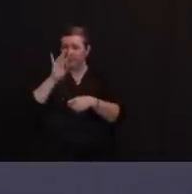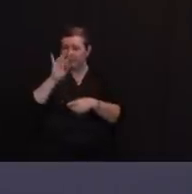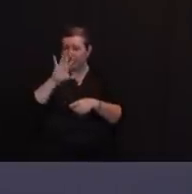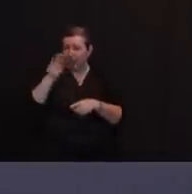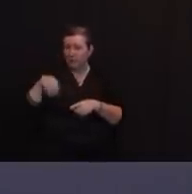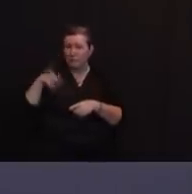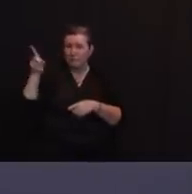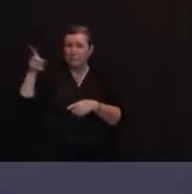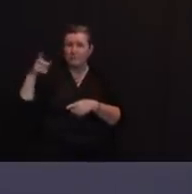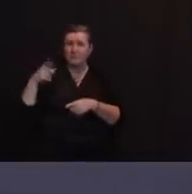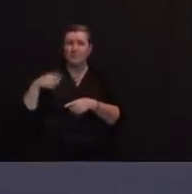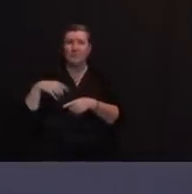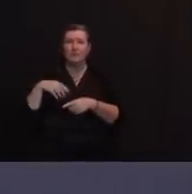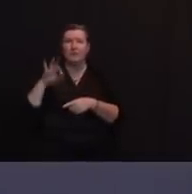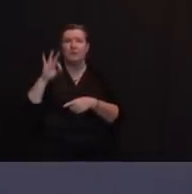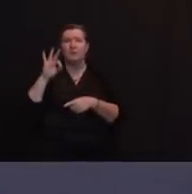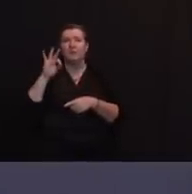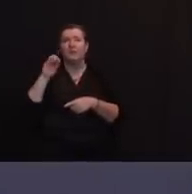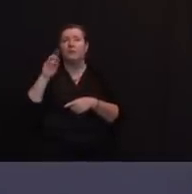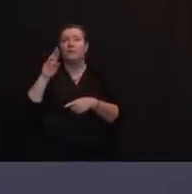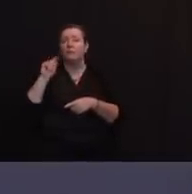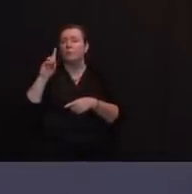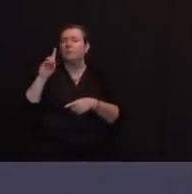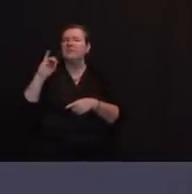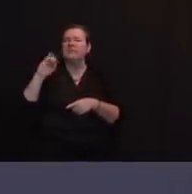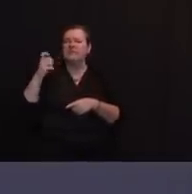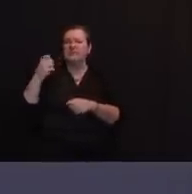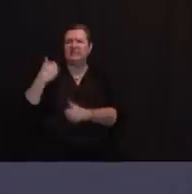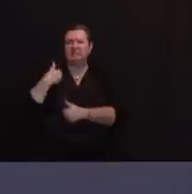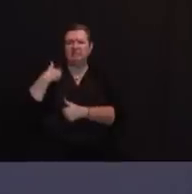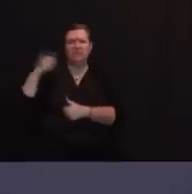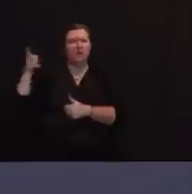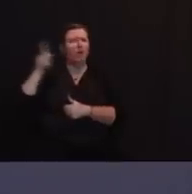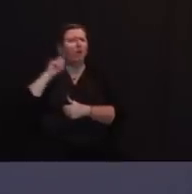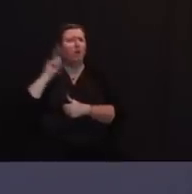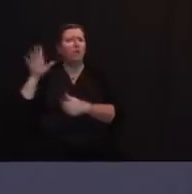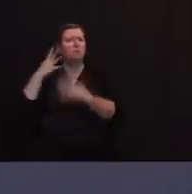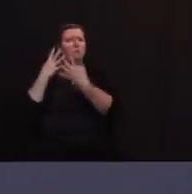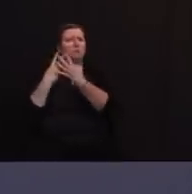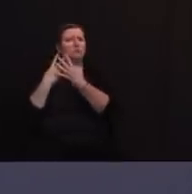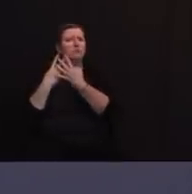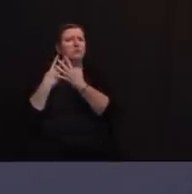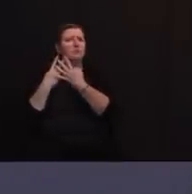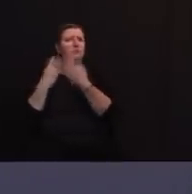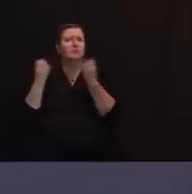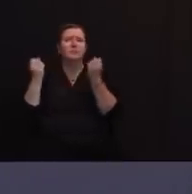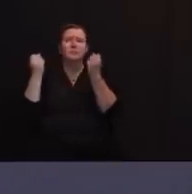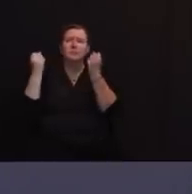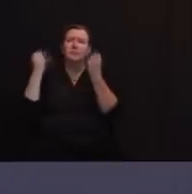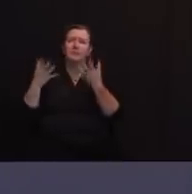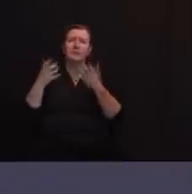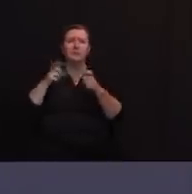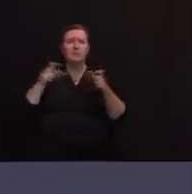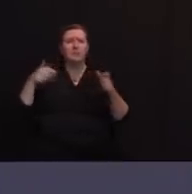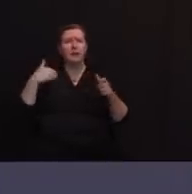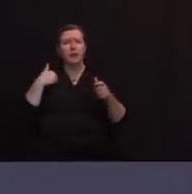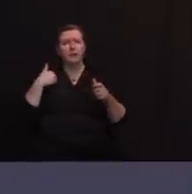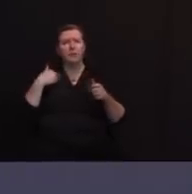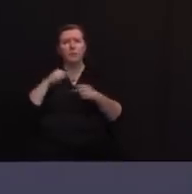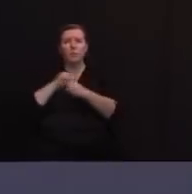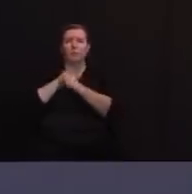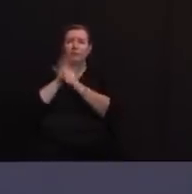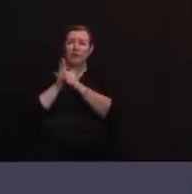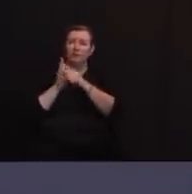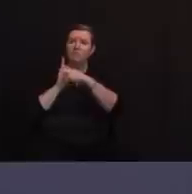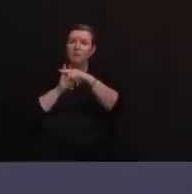There are now currently 600 COVID-positive inmates there out of a total of about 2,700. On vaccines, can we get an update on the